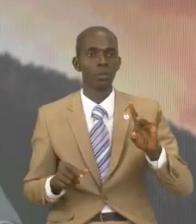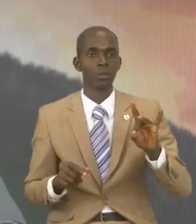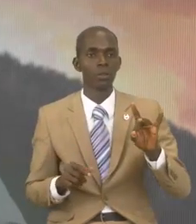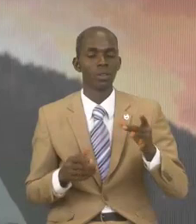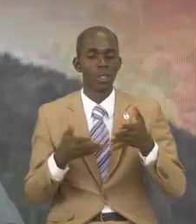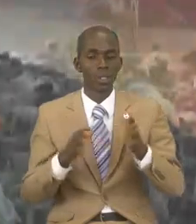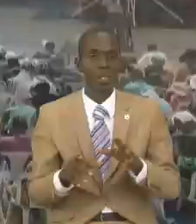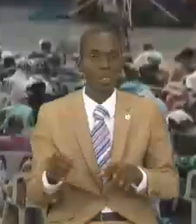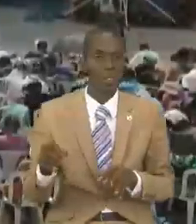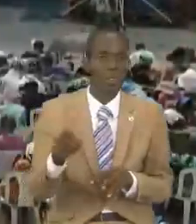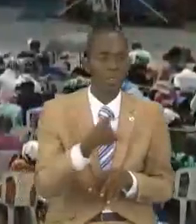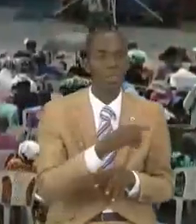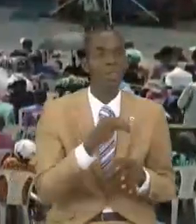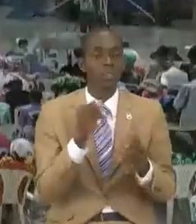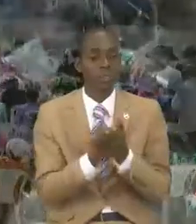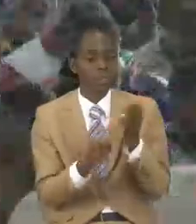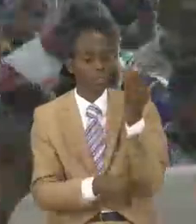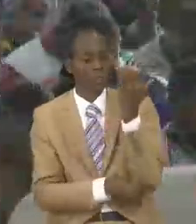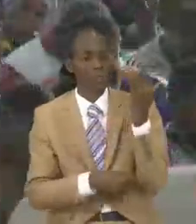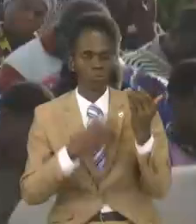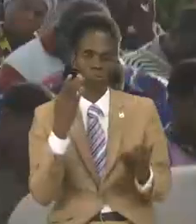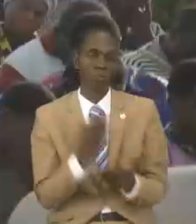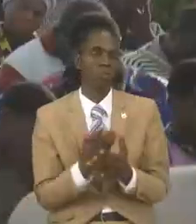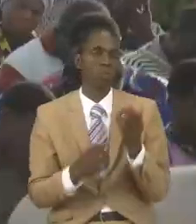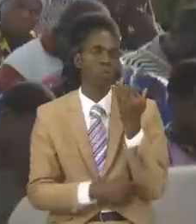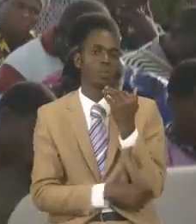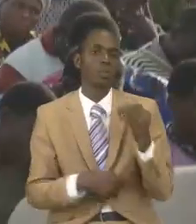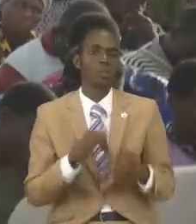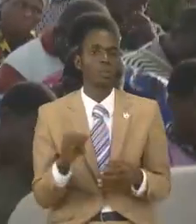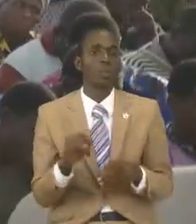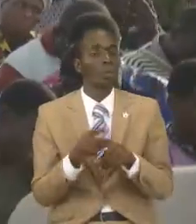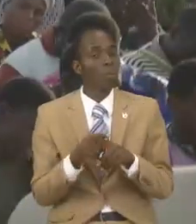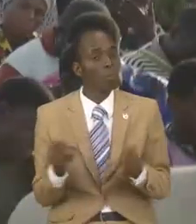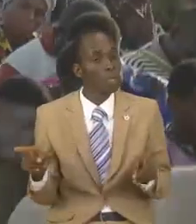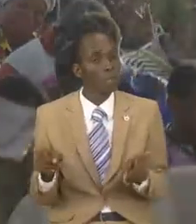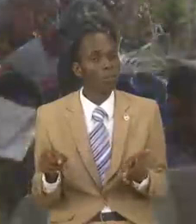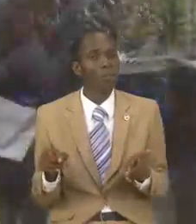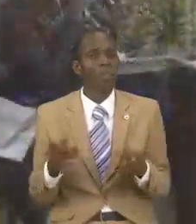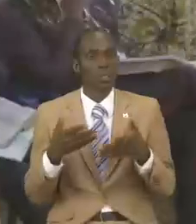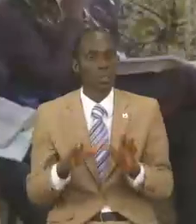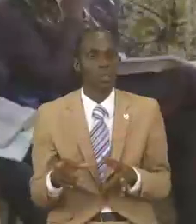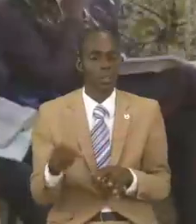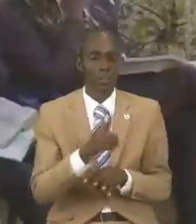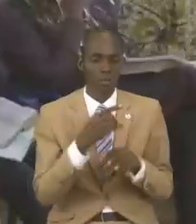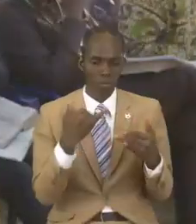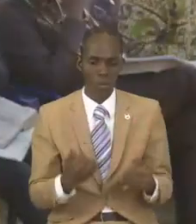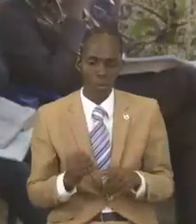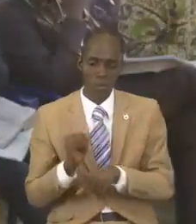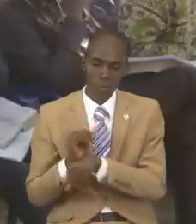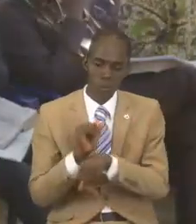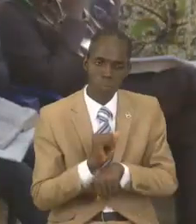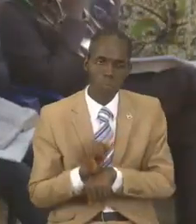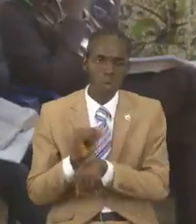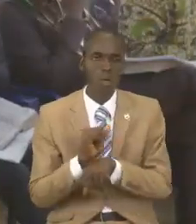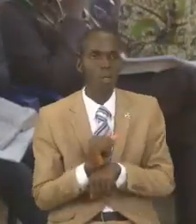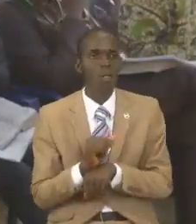that stole steal no more, but rather let him labor, working